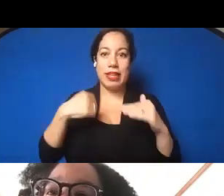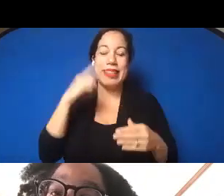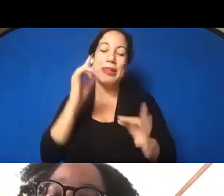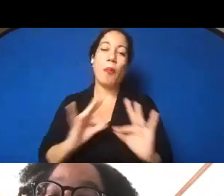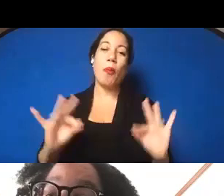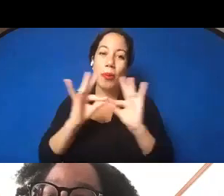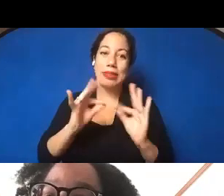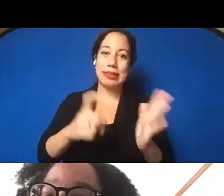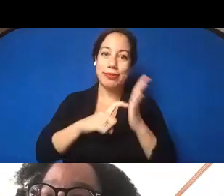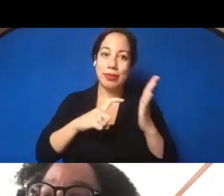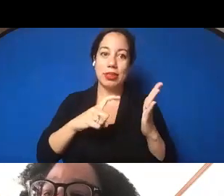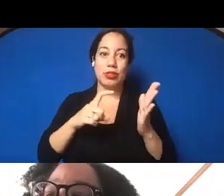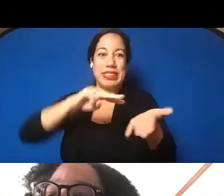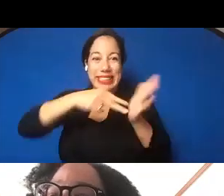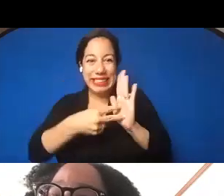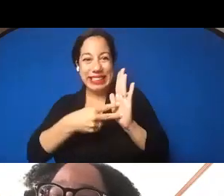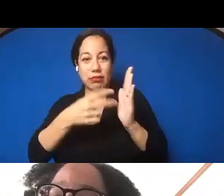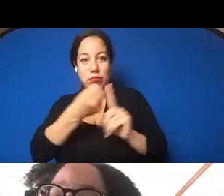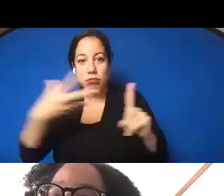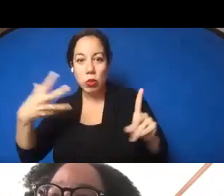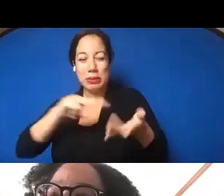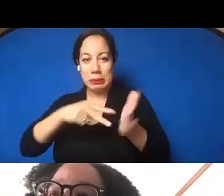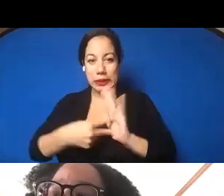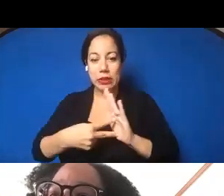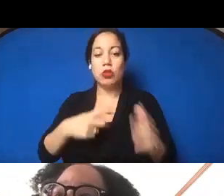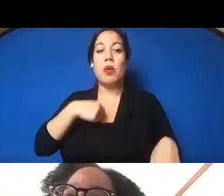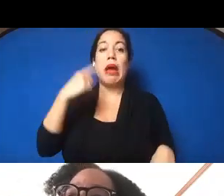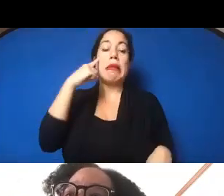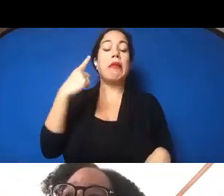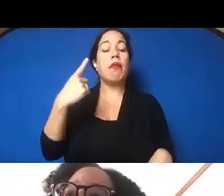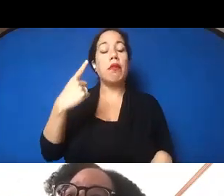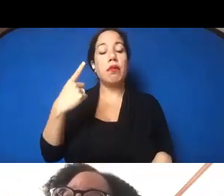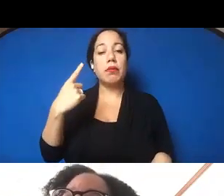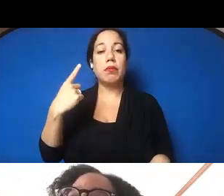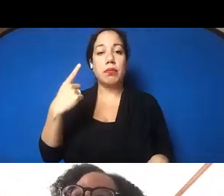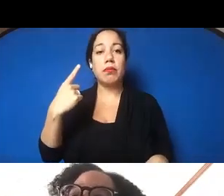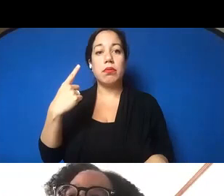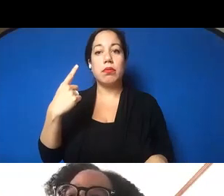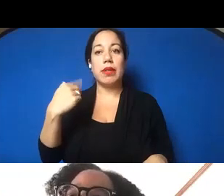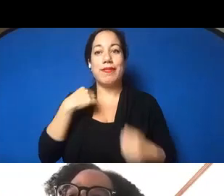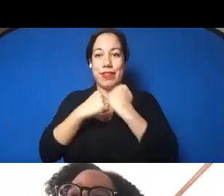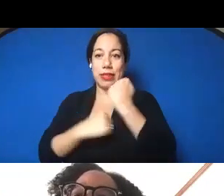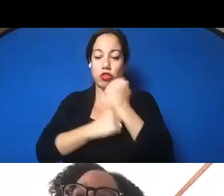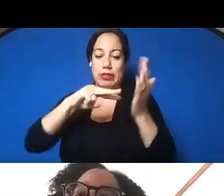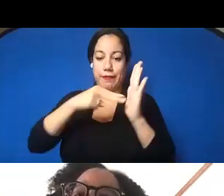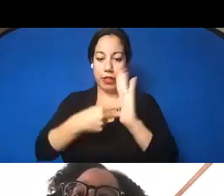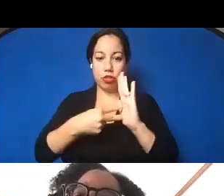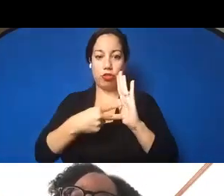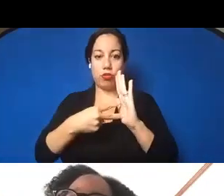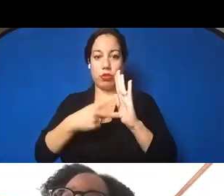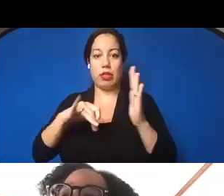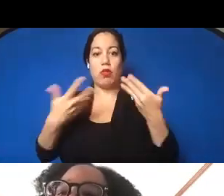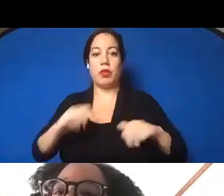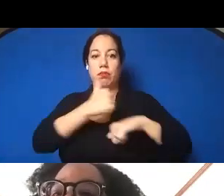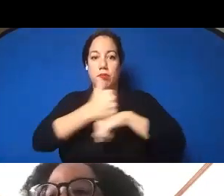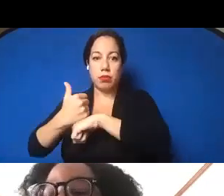necessary to actually define what that means. Because I do think that there are foundational definitions that have been put forward